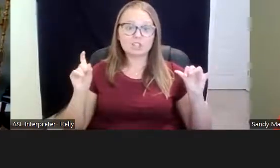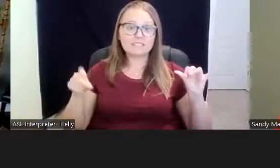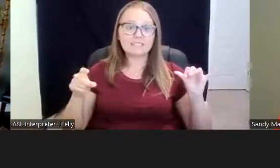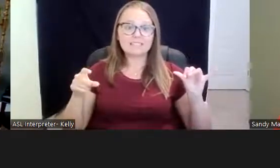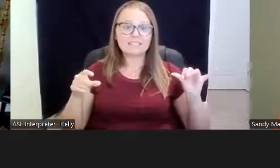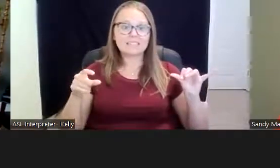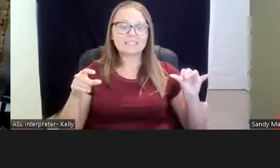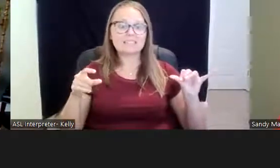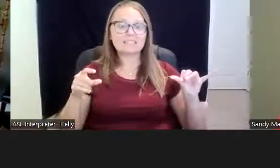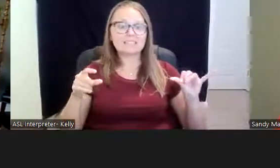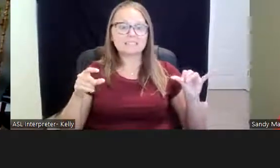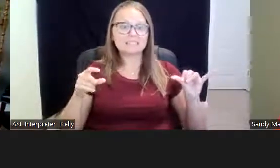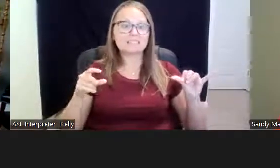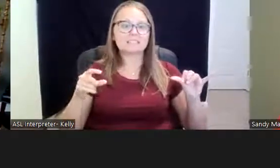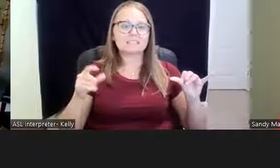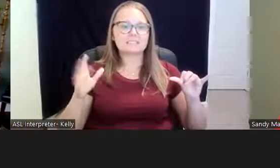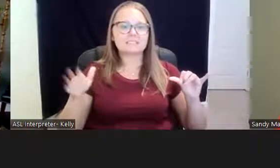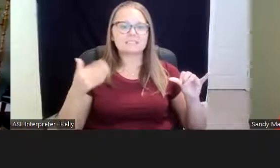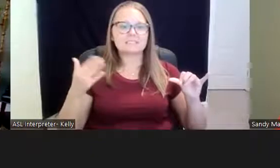at every